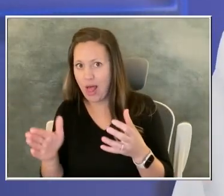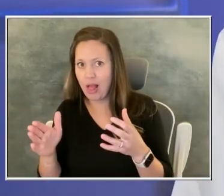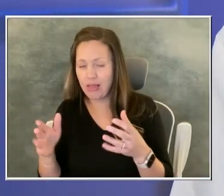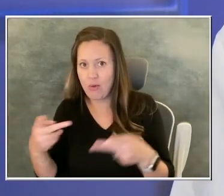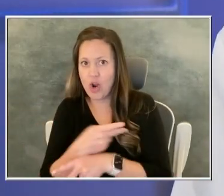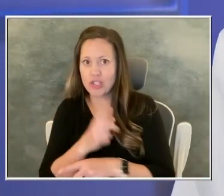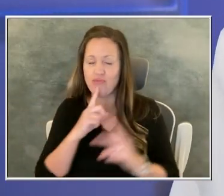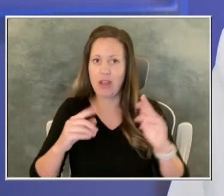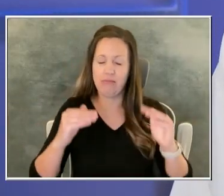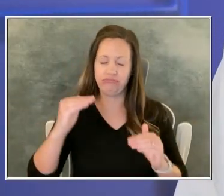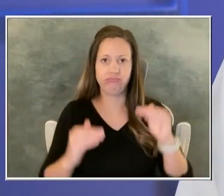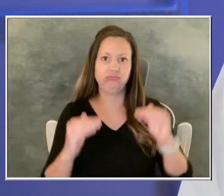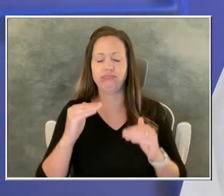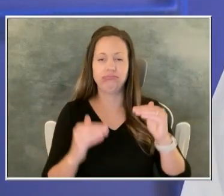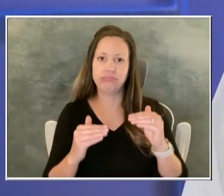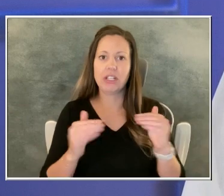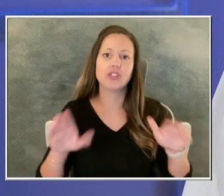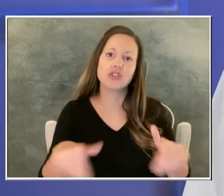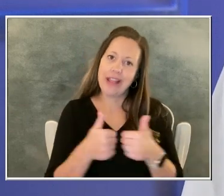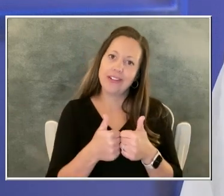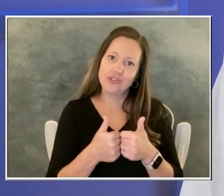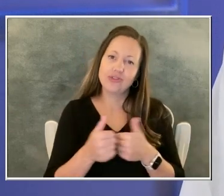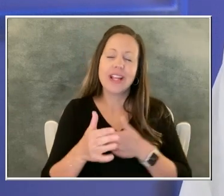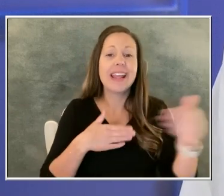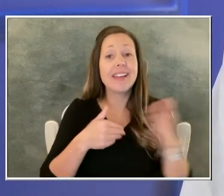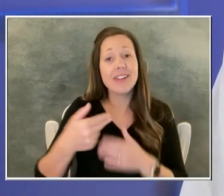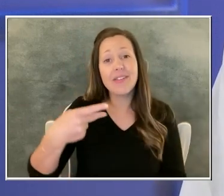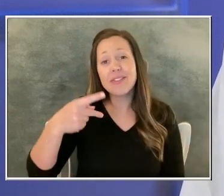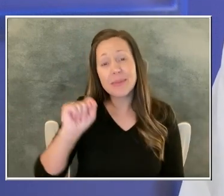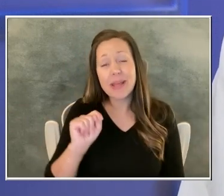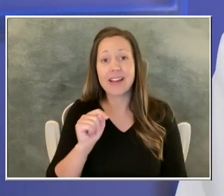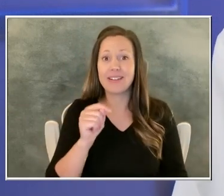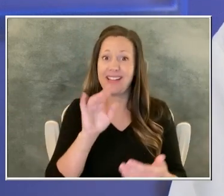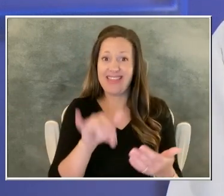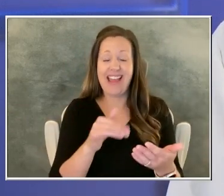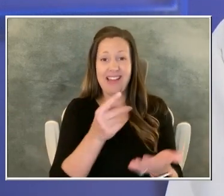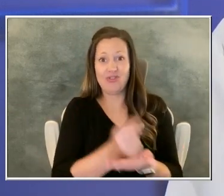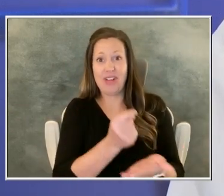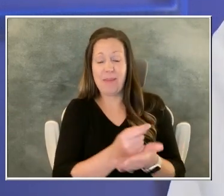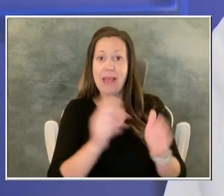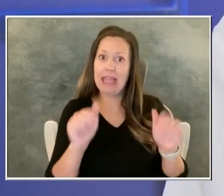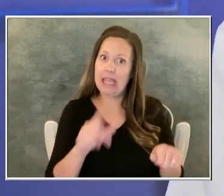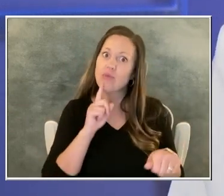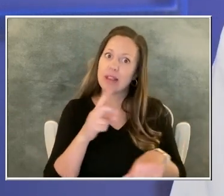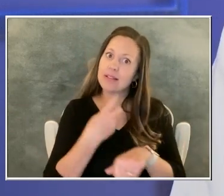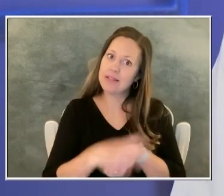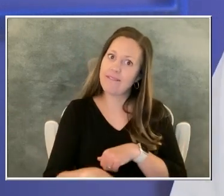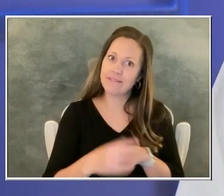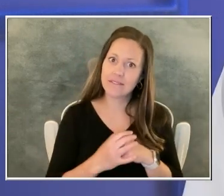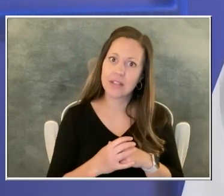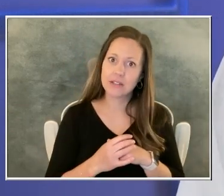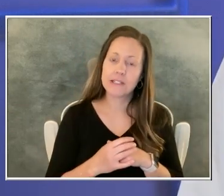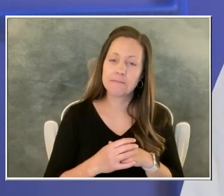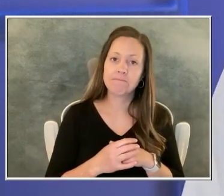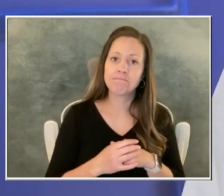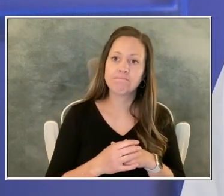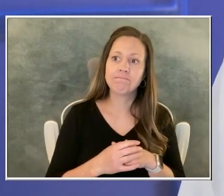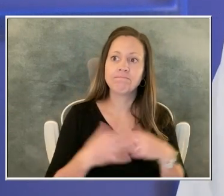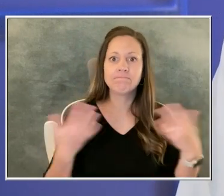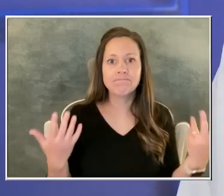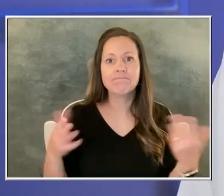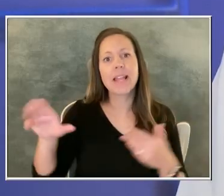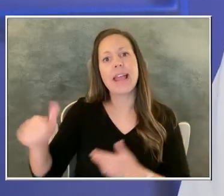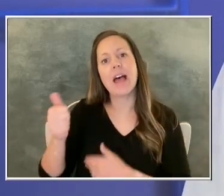working with a physical therapist, often doing that rehabilitation can be tough. When you start thinking about other types of treatments like steroid